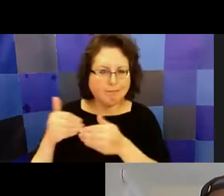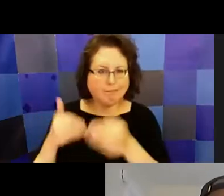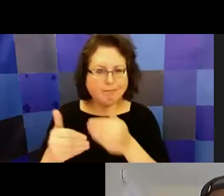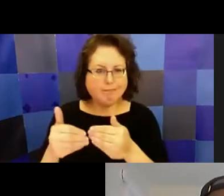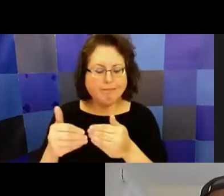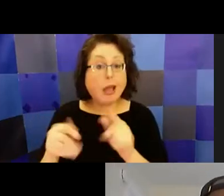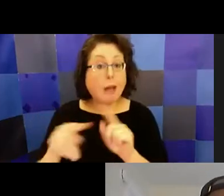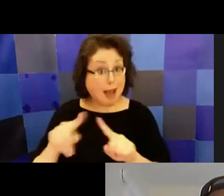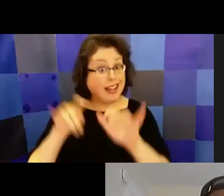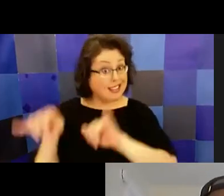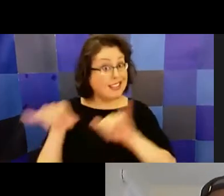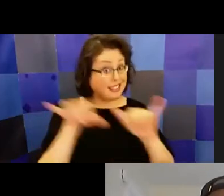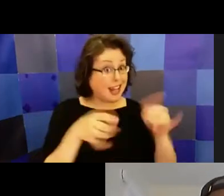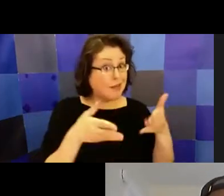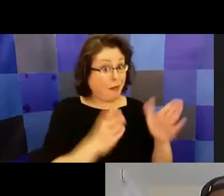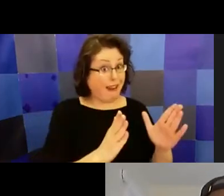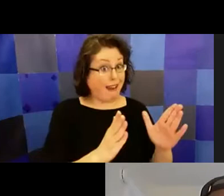token,